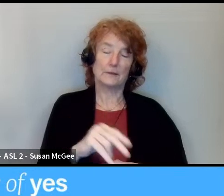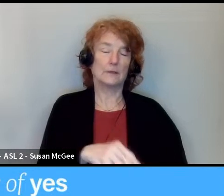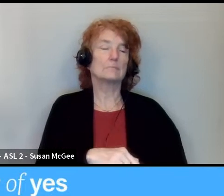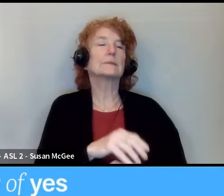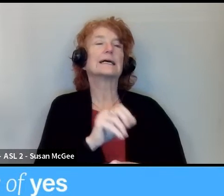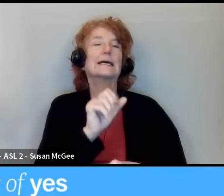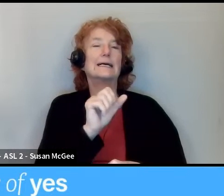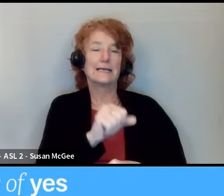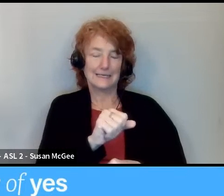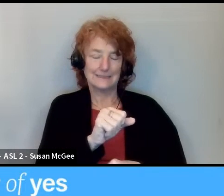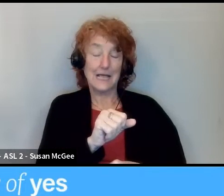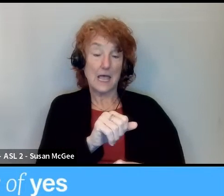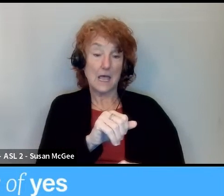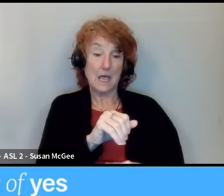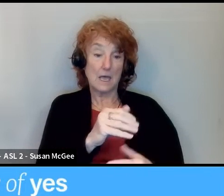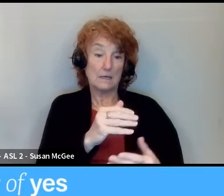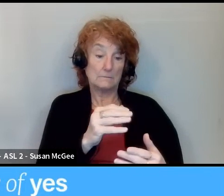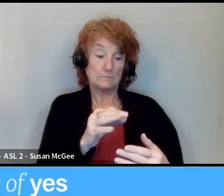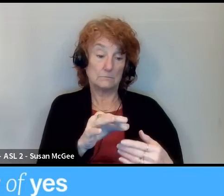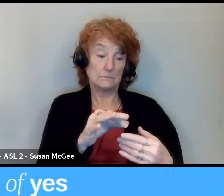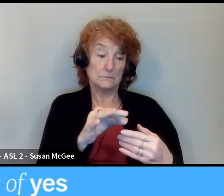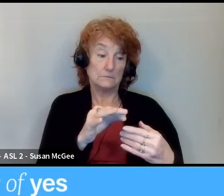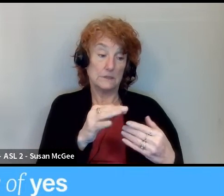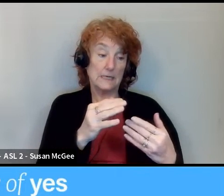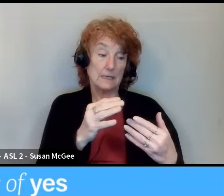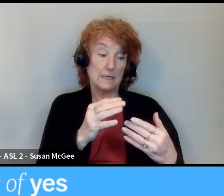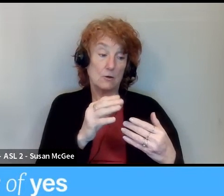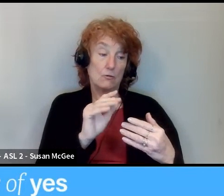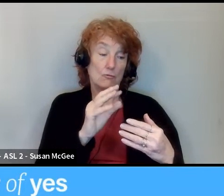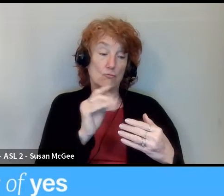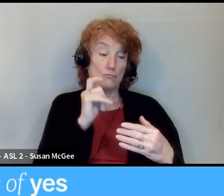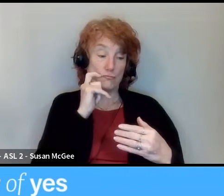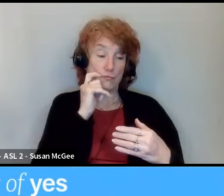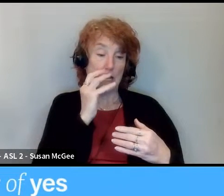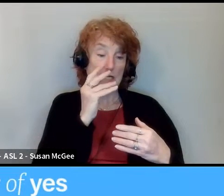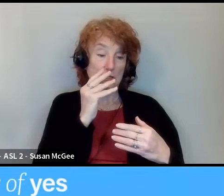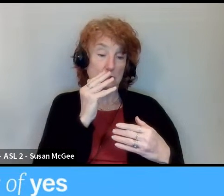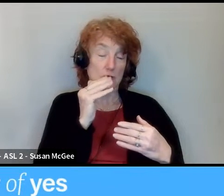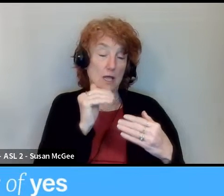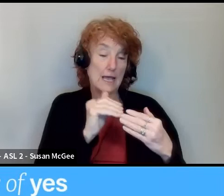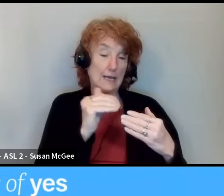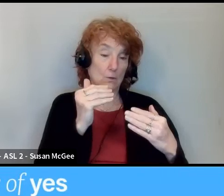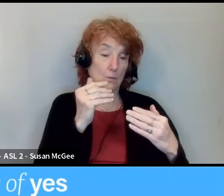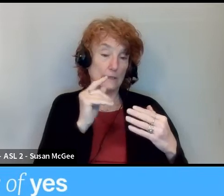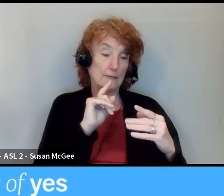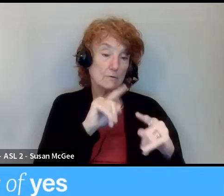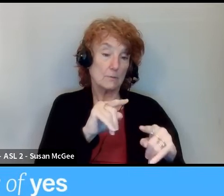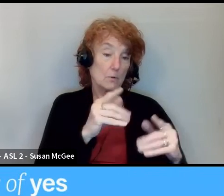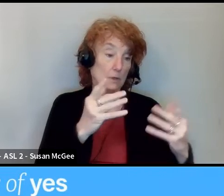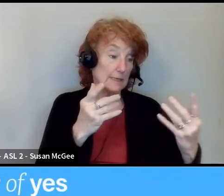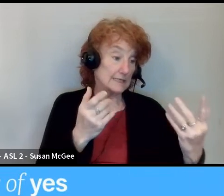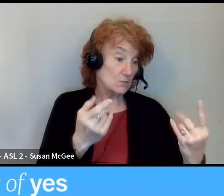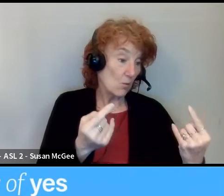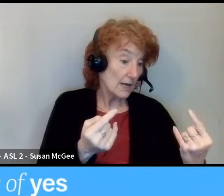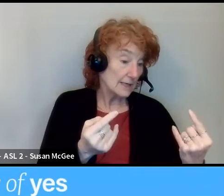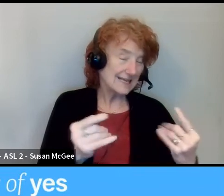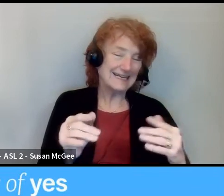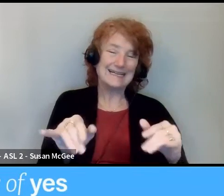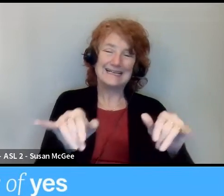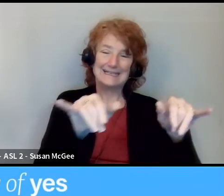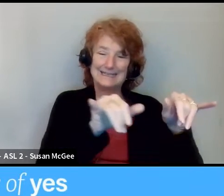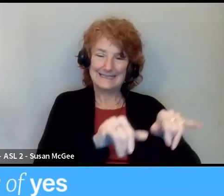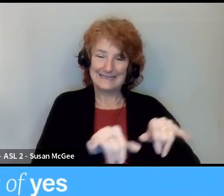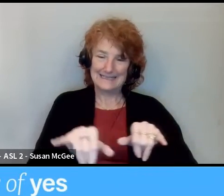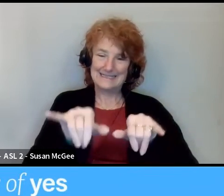racial equity report is a consistency assessment with where we live, which is the city's fair